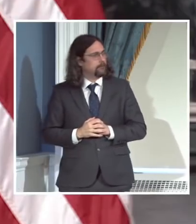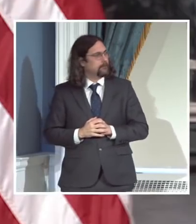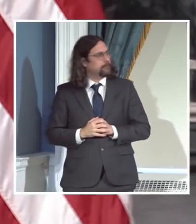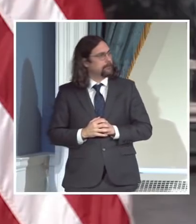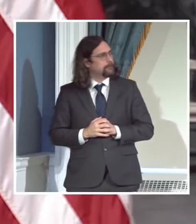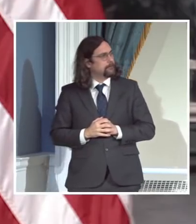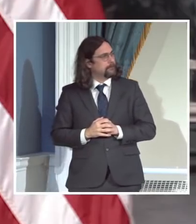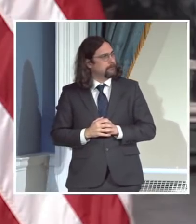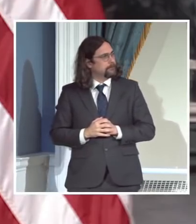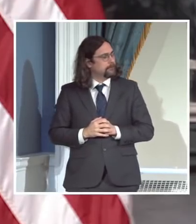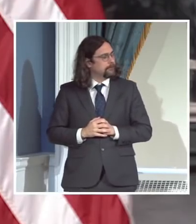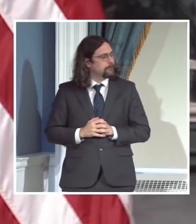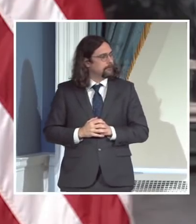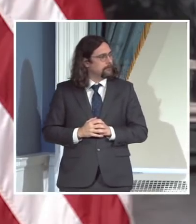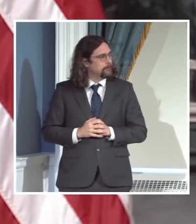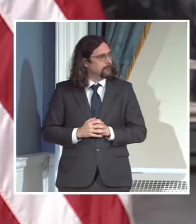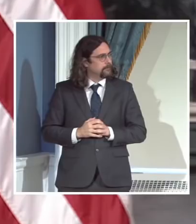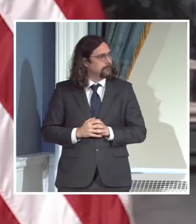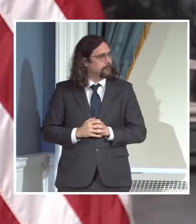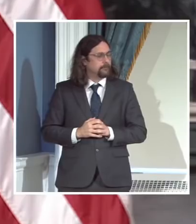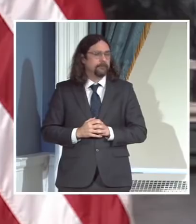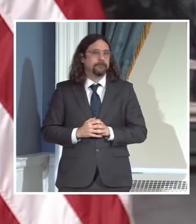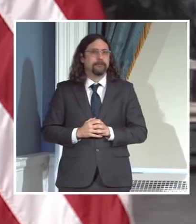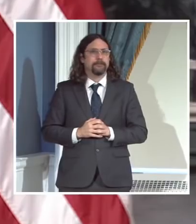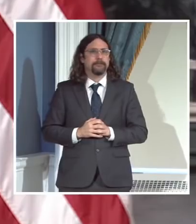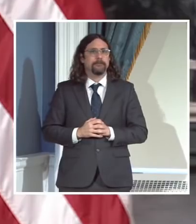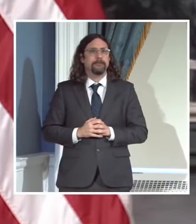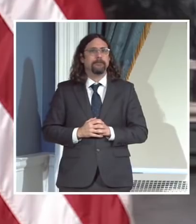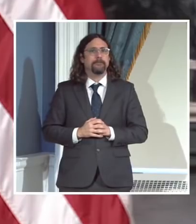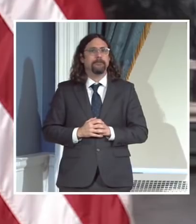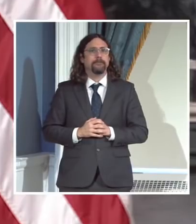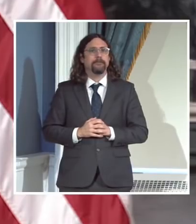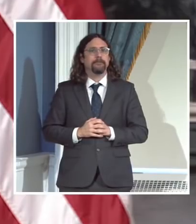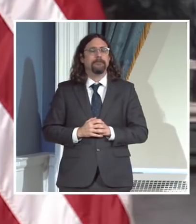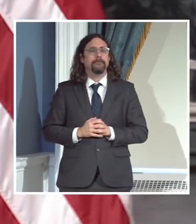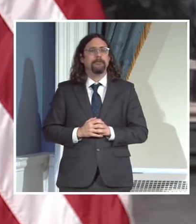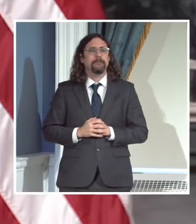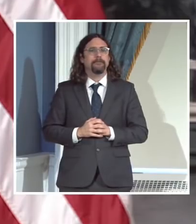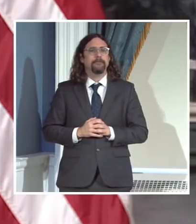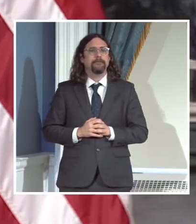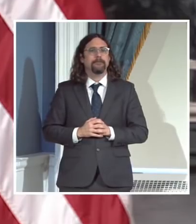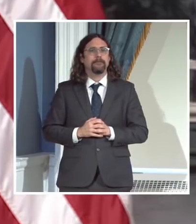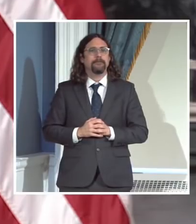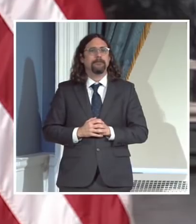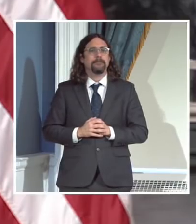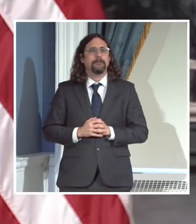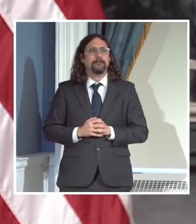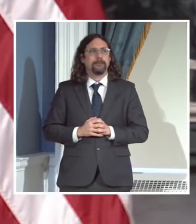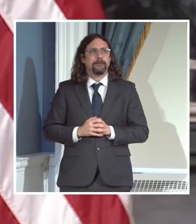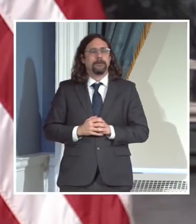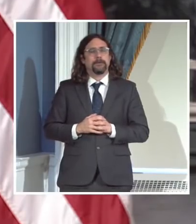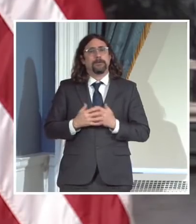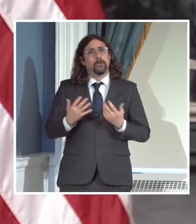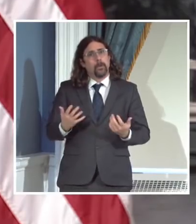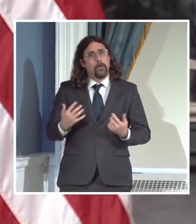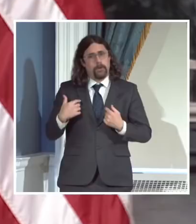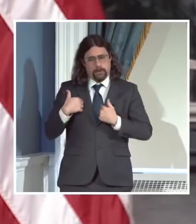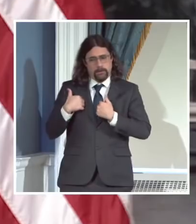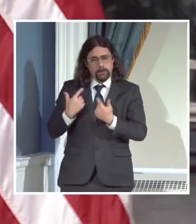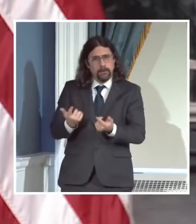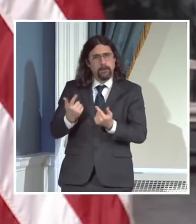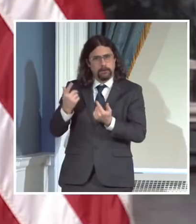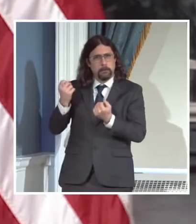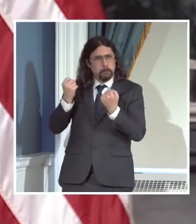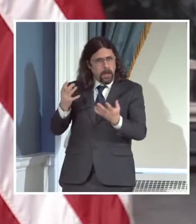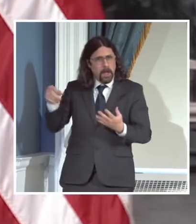blessed to have help always. And I want to talk about that, but I realize I first need to just say a few words in Spanish